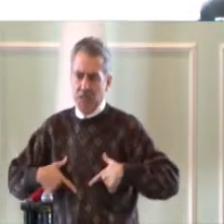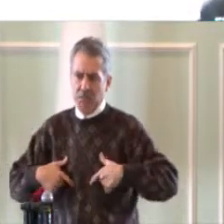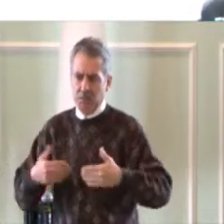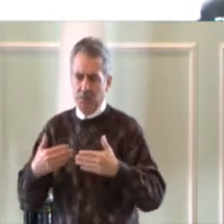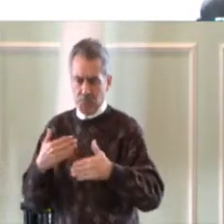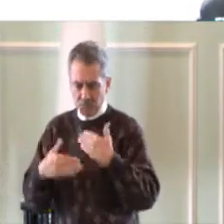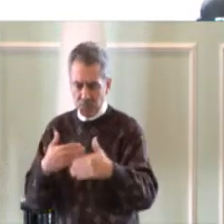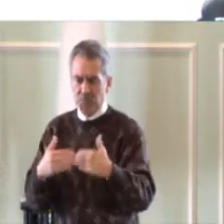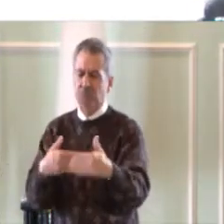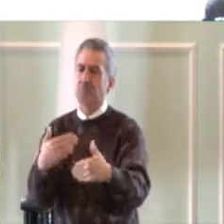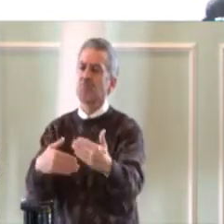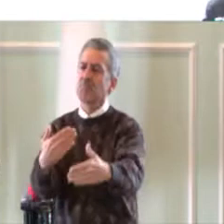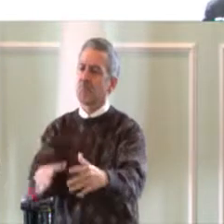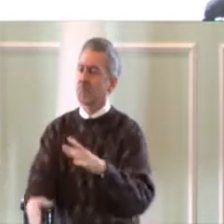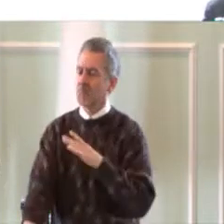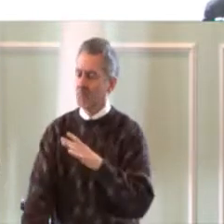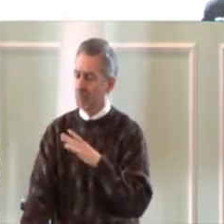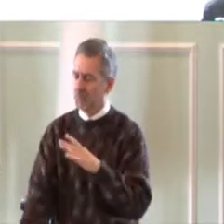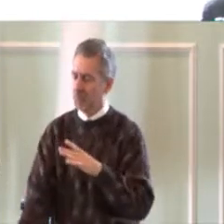going well.